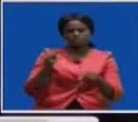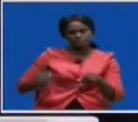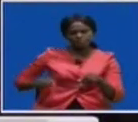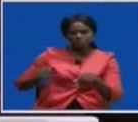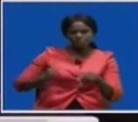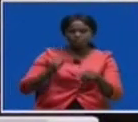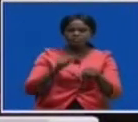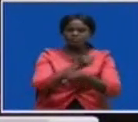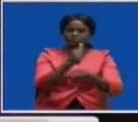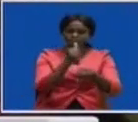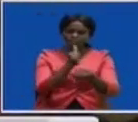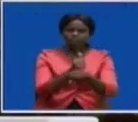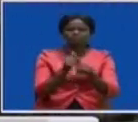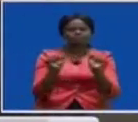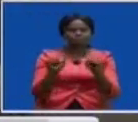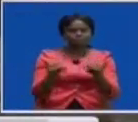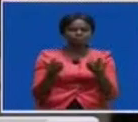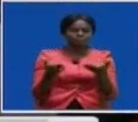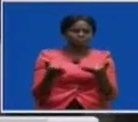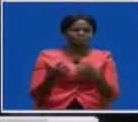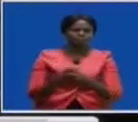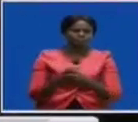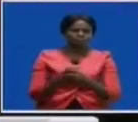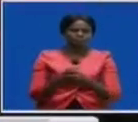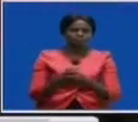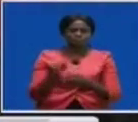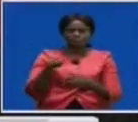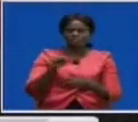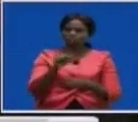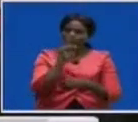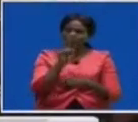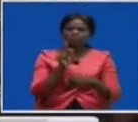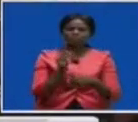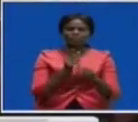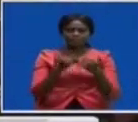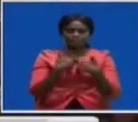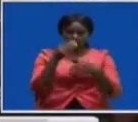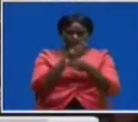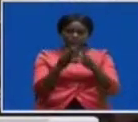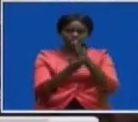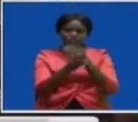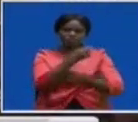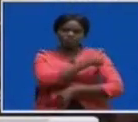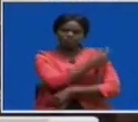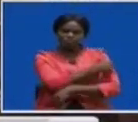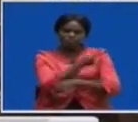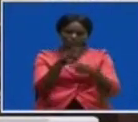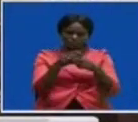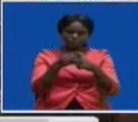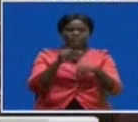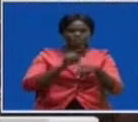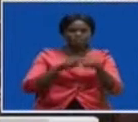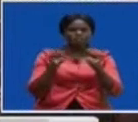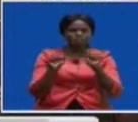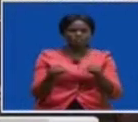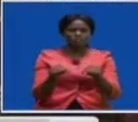indeed carry out the will of the people by cooperating with us so that we do the road, we do the hospitals, we do the schools, we put up the police posts, because that is